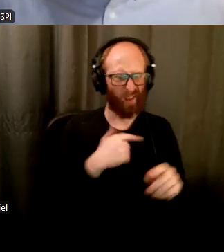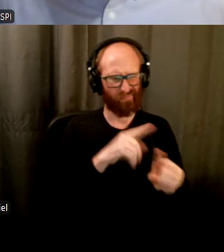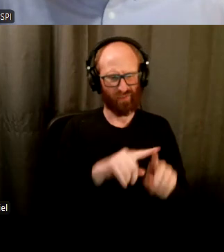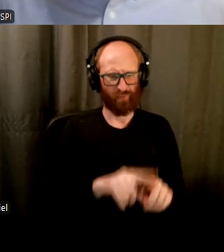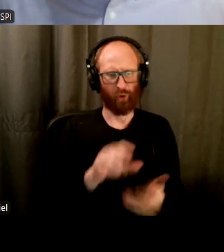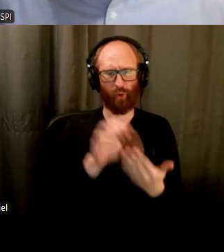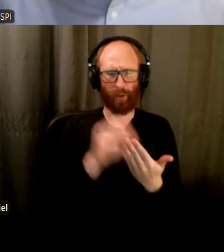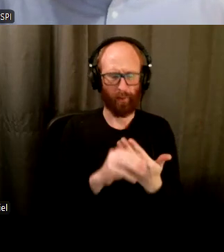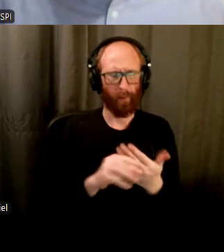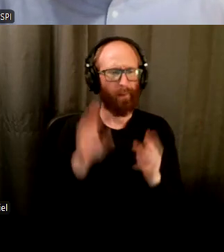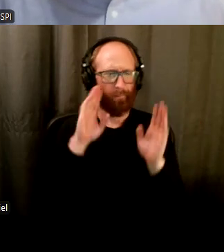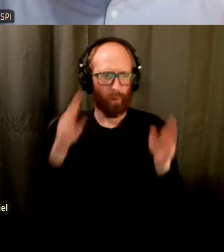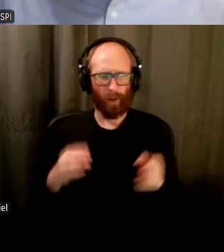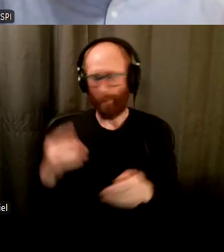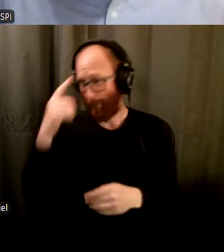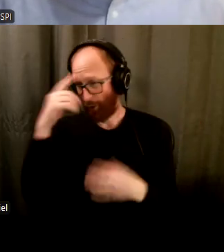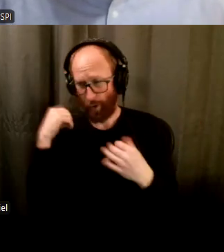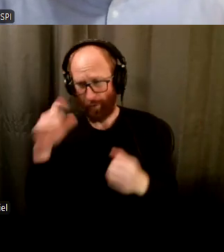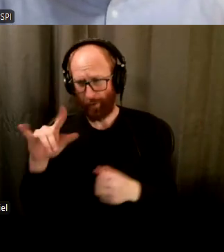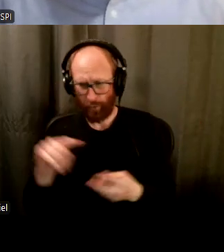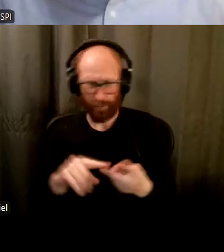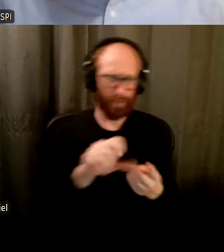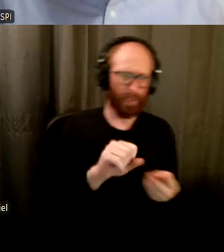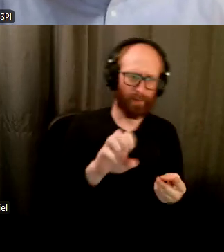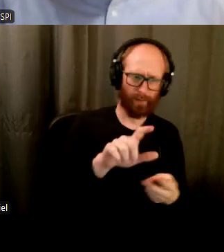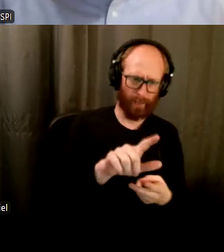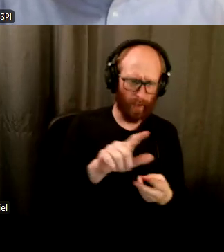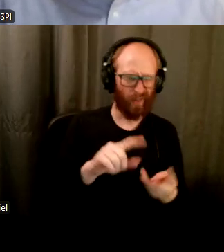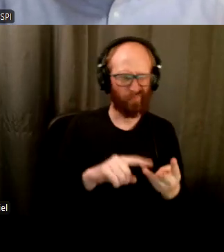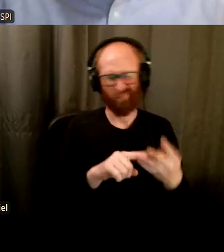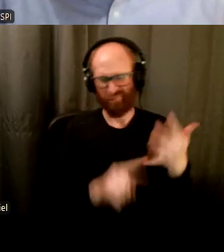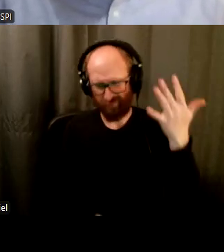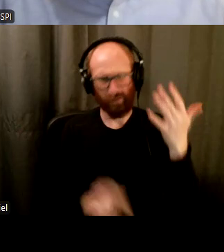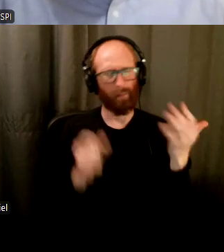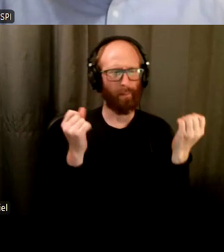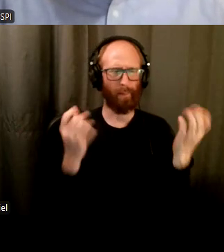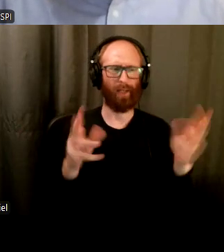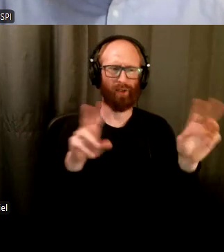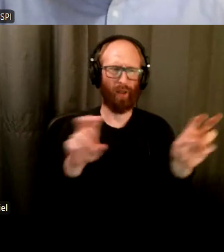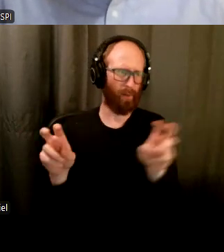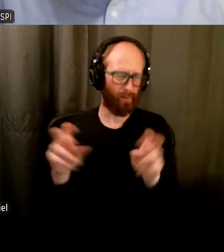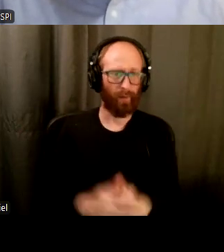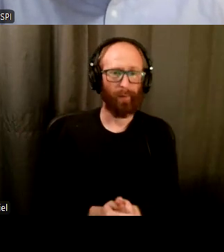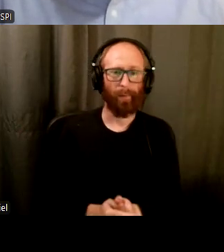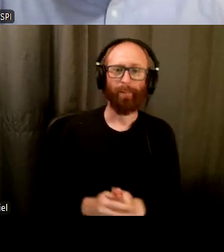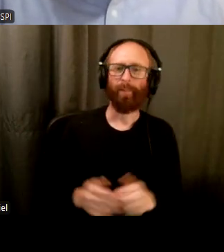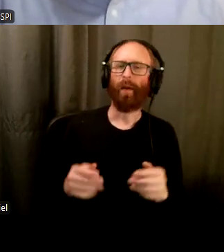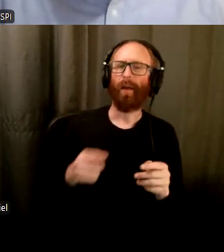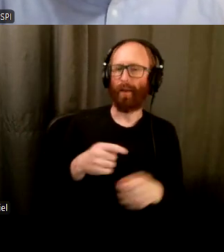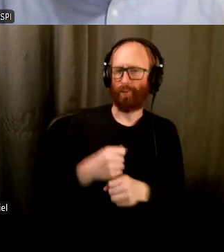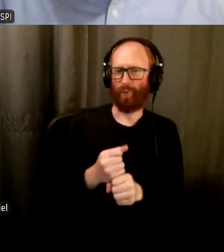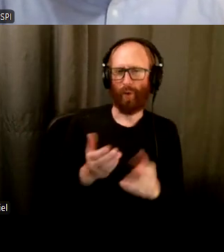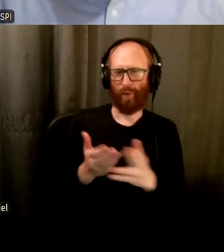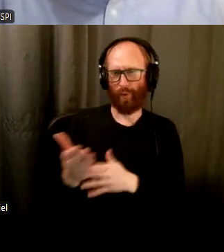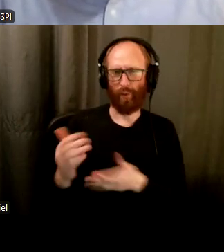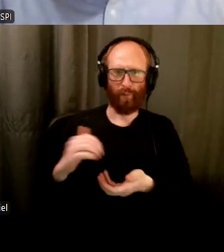literacy, social emotional learning, and many other topics for classroom implementation. It was produced through the partnership with UW Smart Center